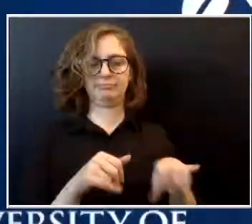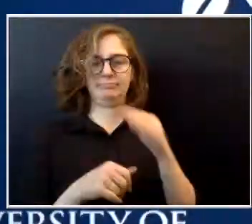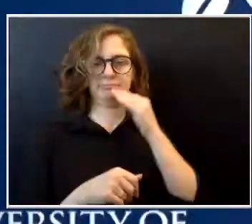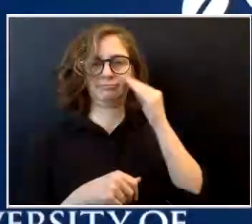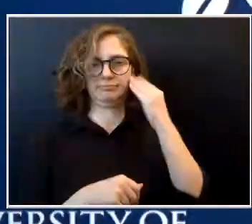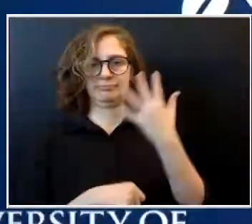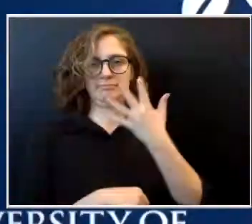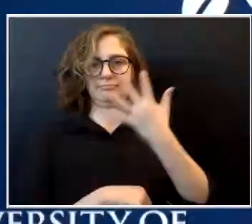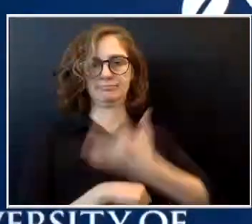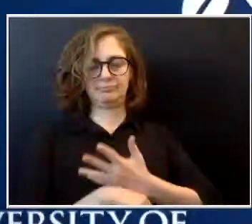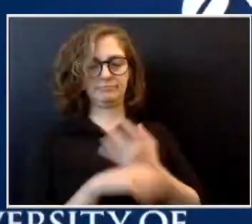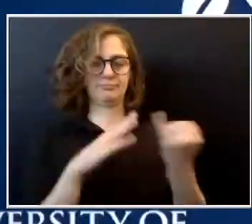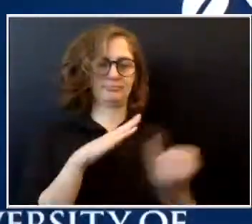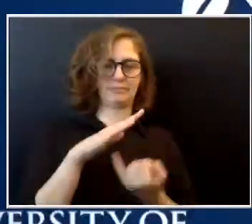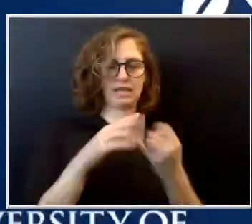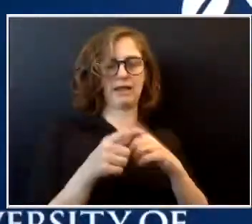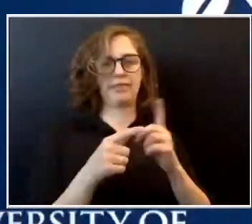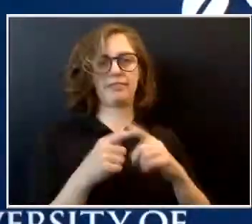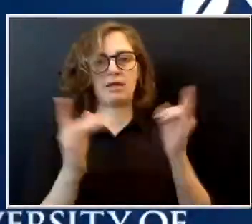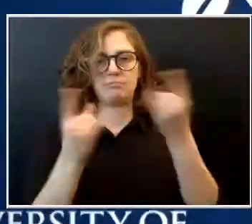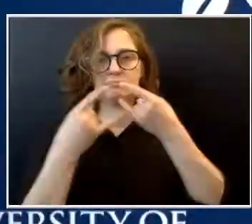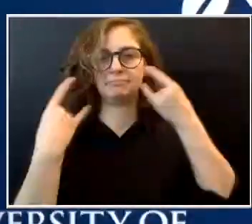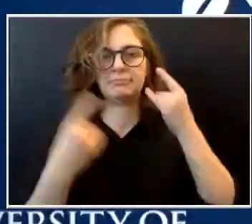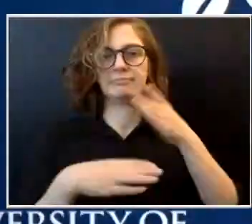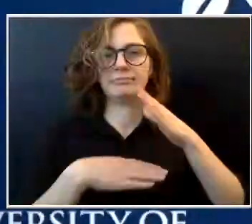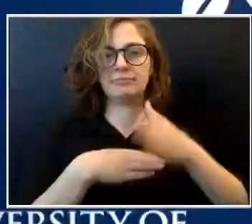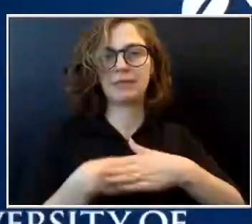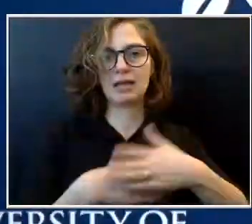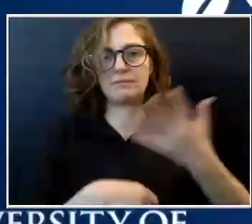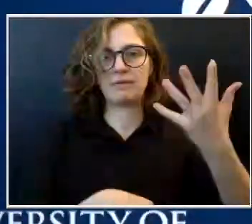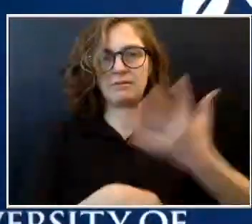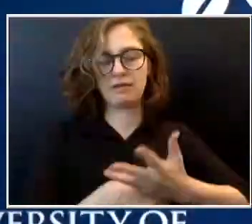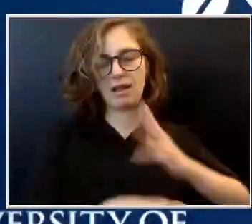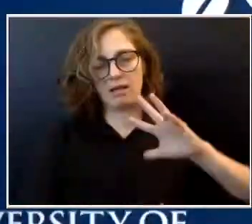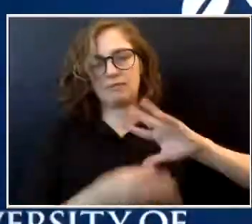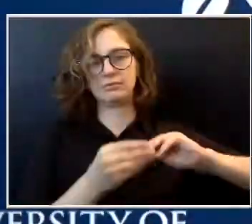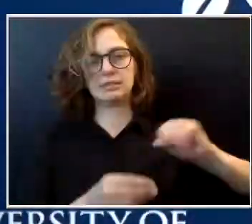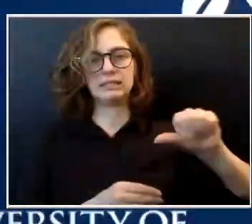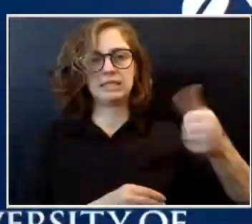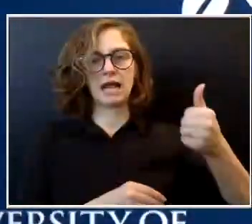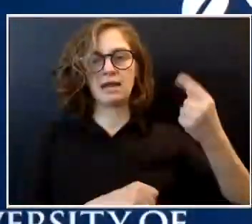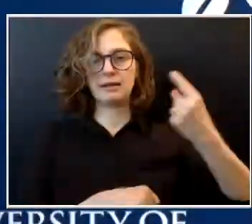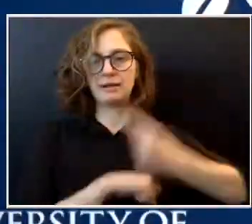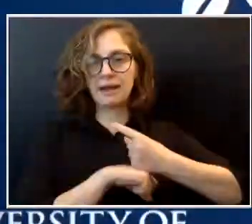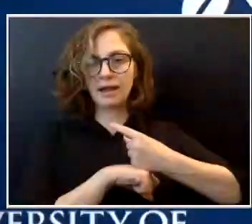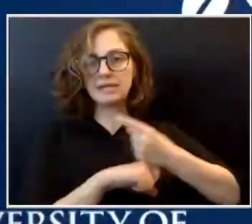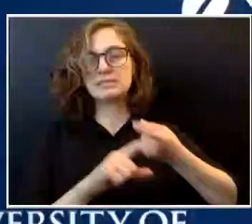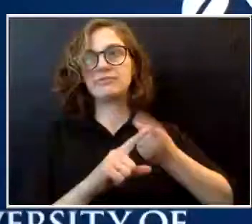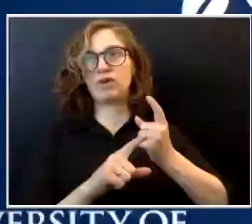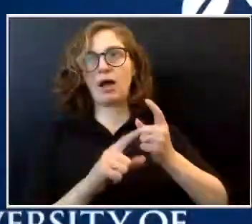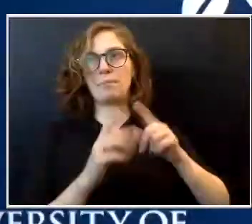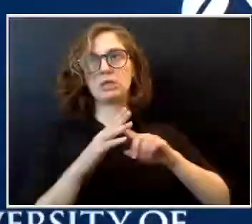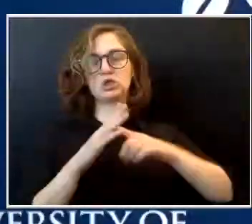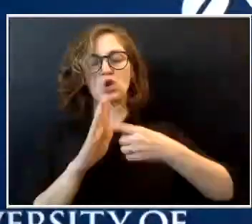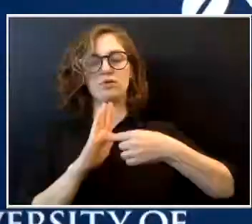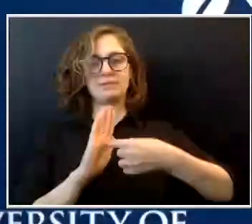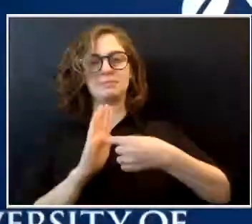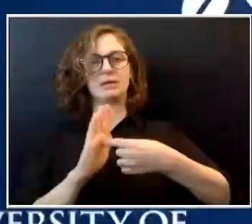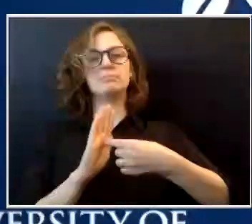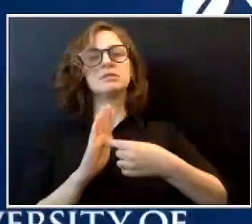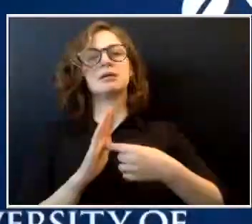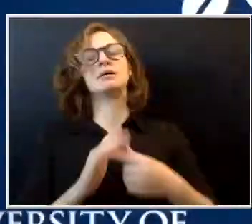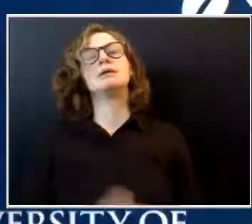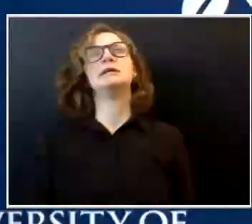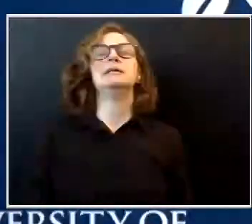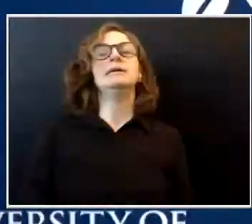mask for those next 5 days, for a total of 10 days from when your symptoms first started anyway. So we will wait and